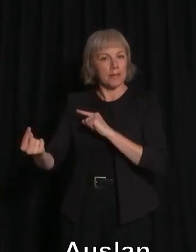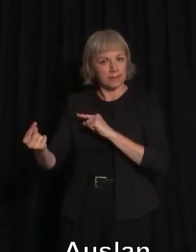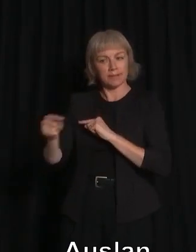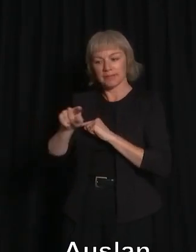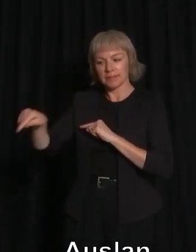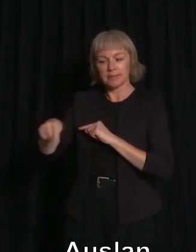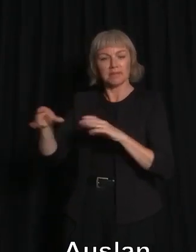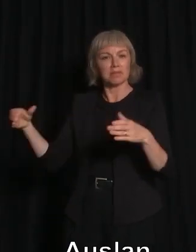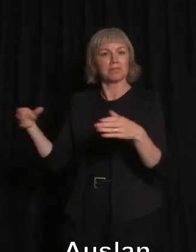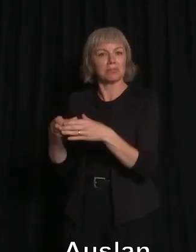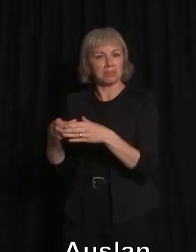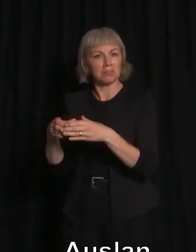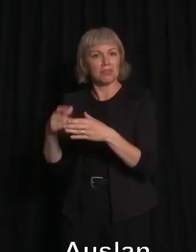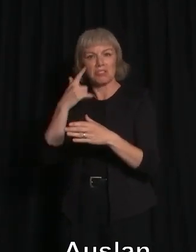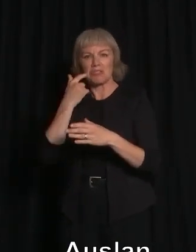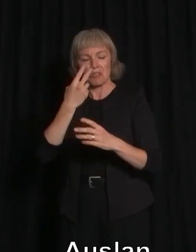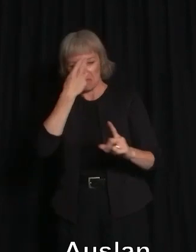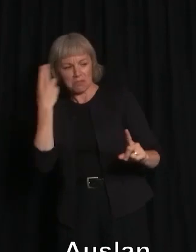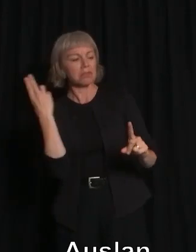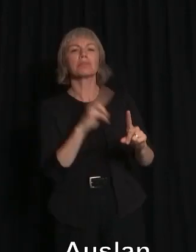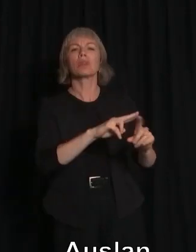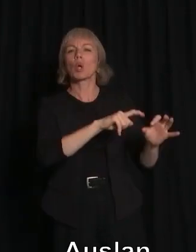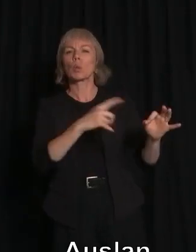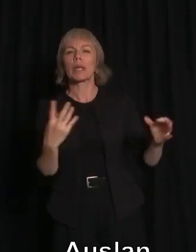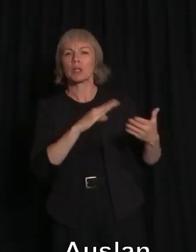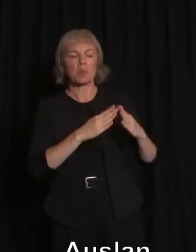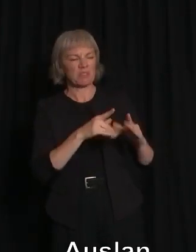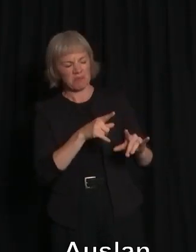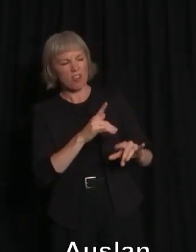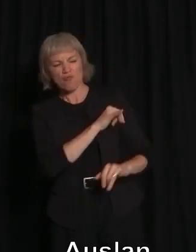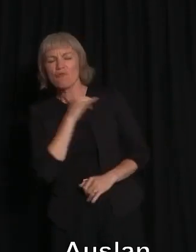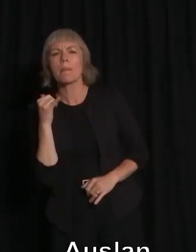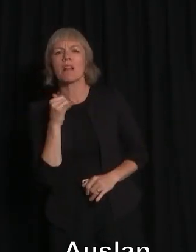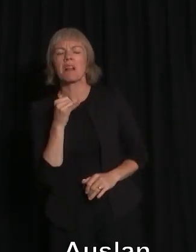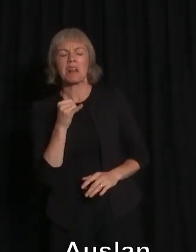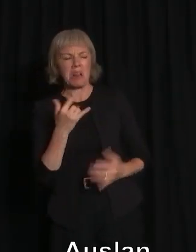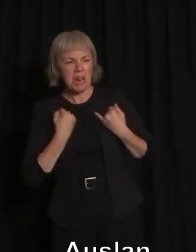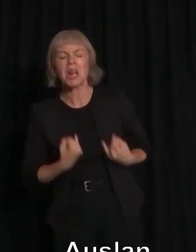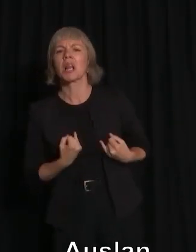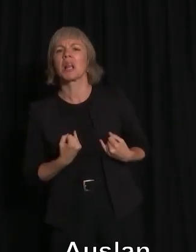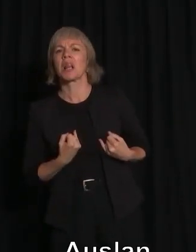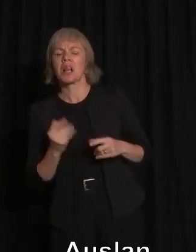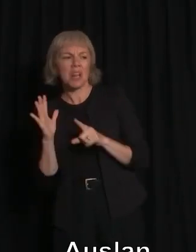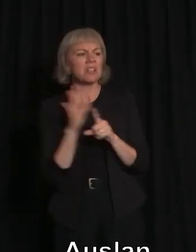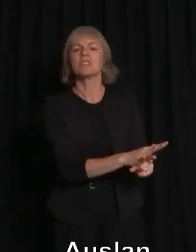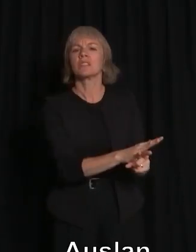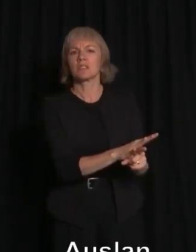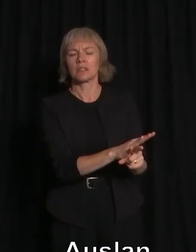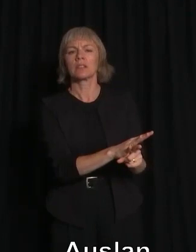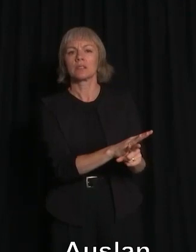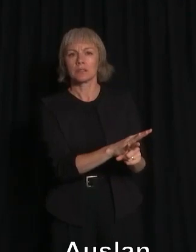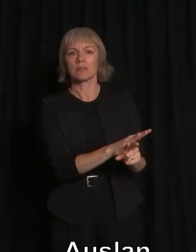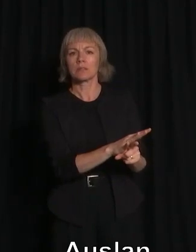LGBTIQ+ persons as criminal, as antisocial, and as perverted. And they carve